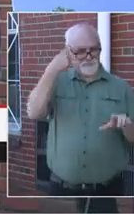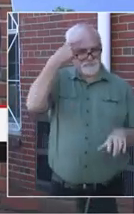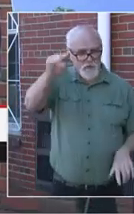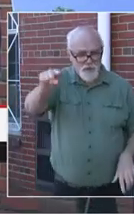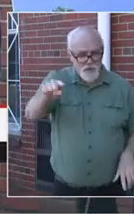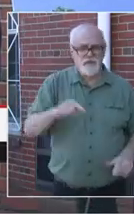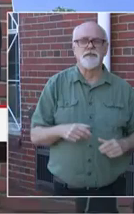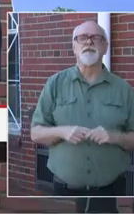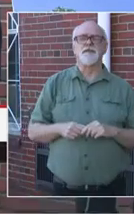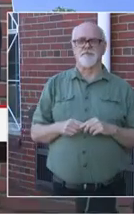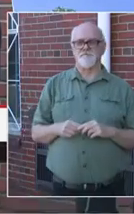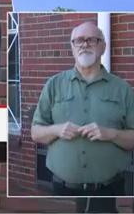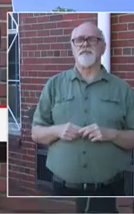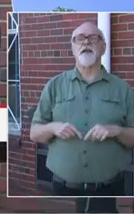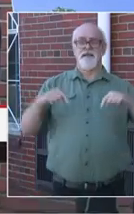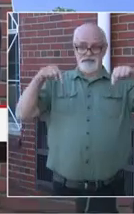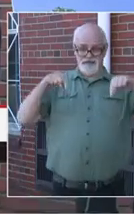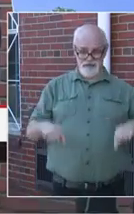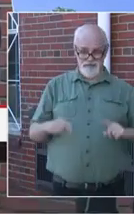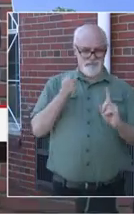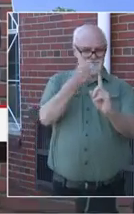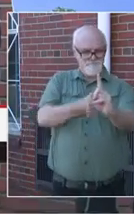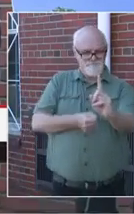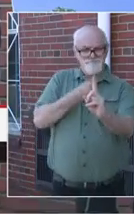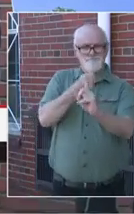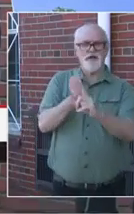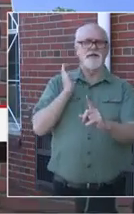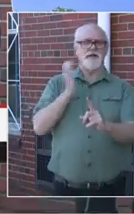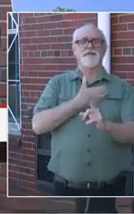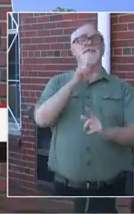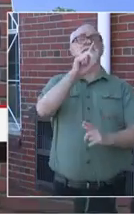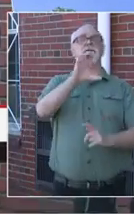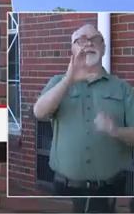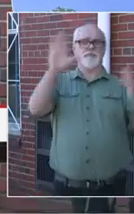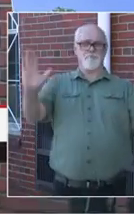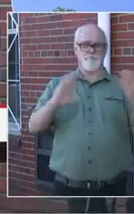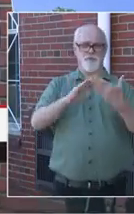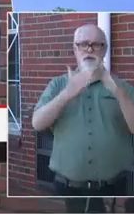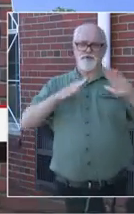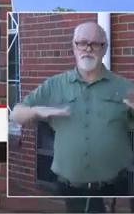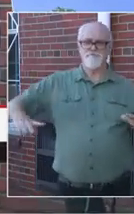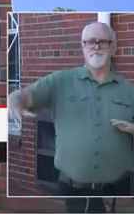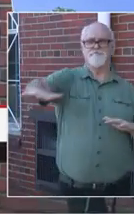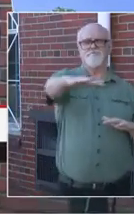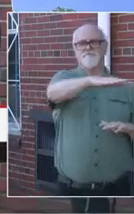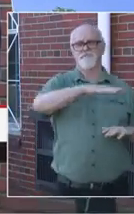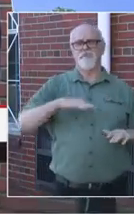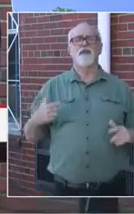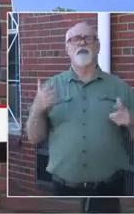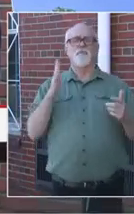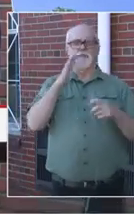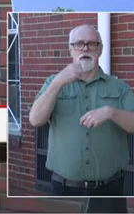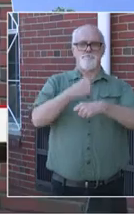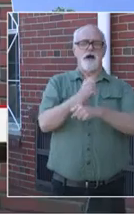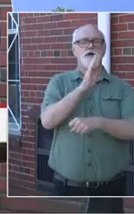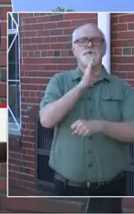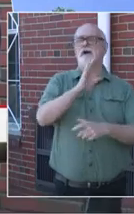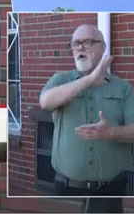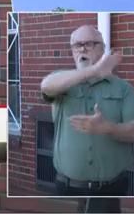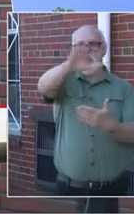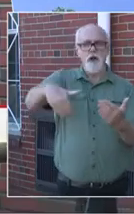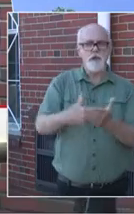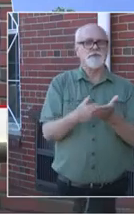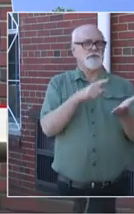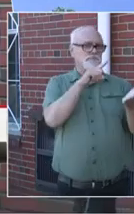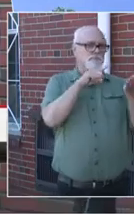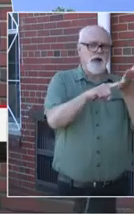And 35% of this, the funds spent will go towards our certified business and small business contractors. And in fact, this